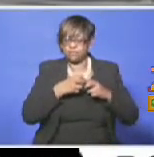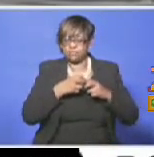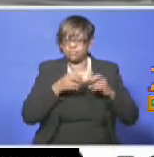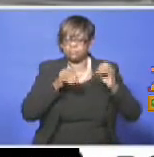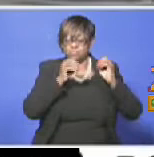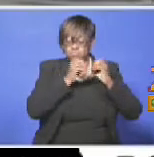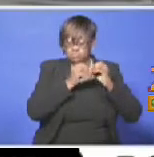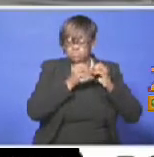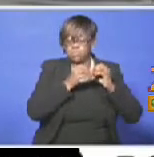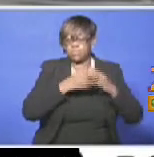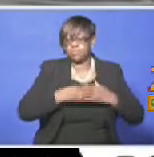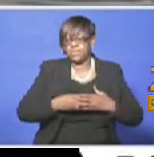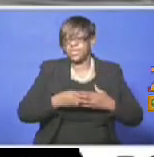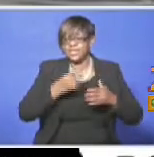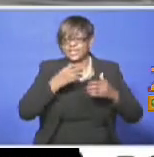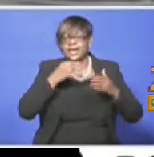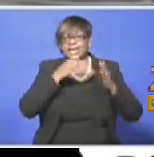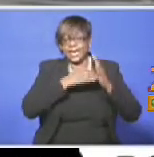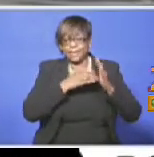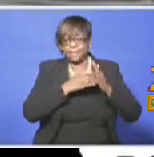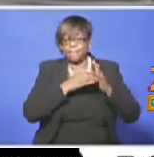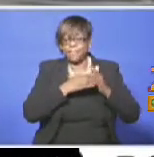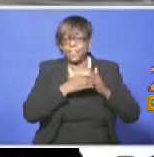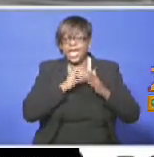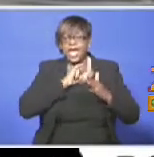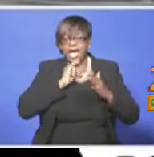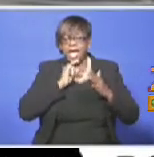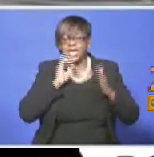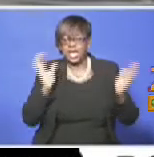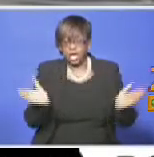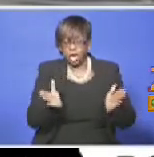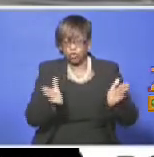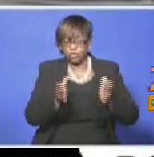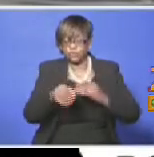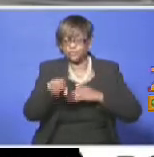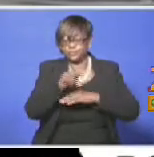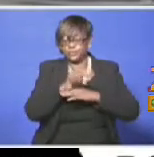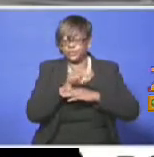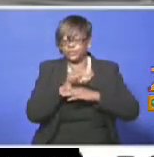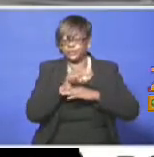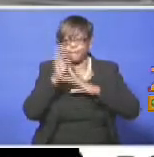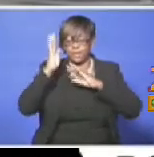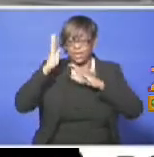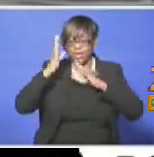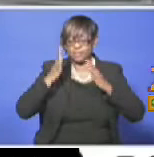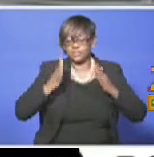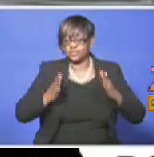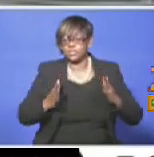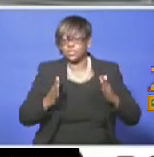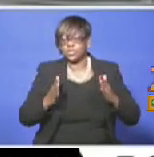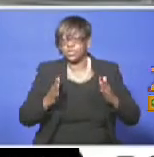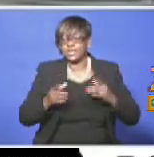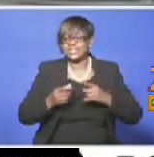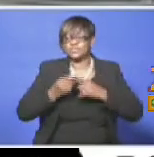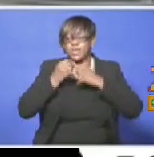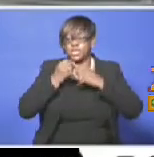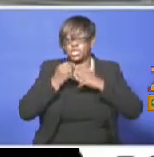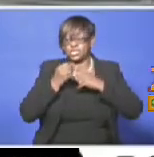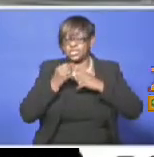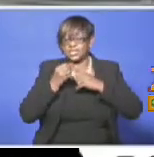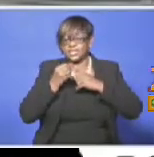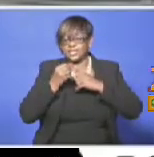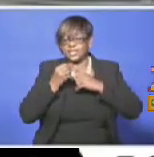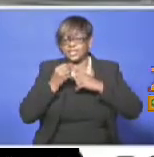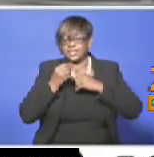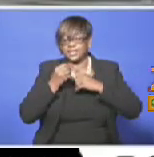predicament. So again, I urge and I ask all Bahamians, especially those